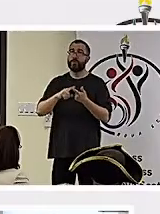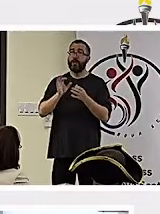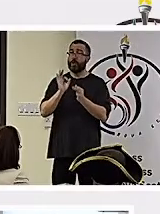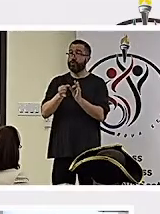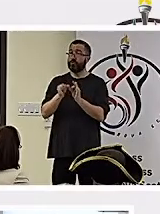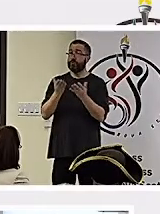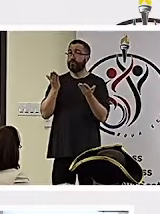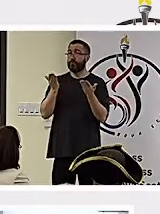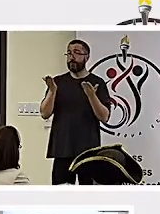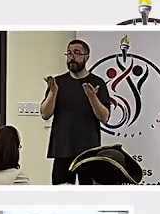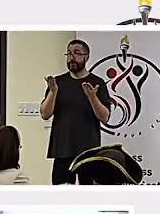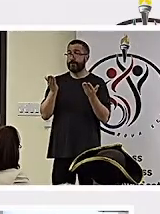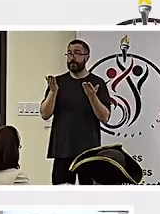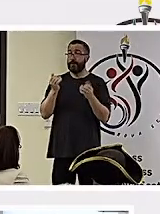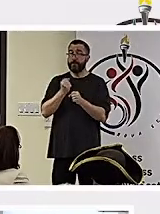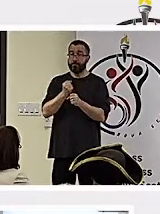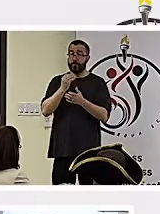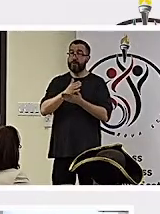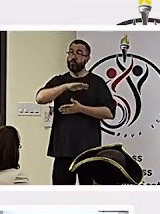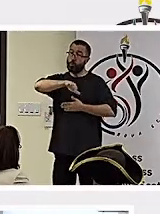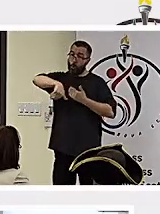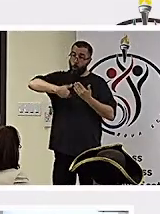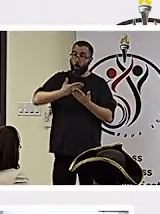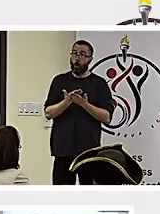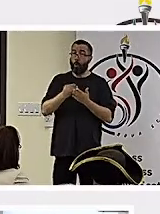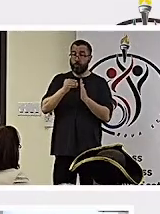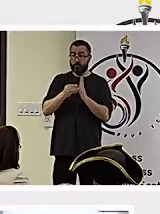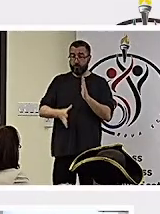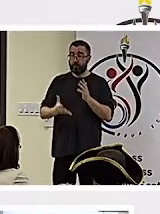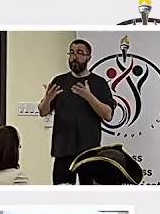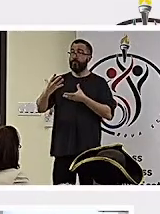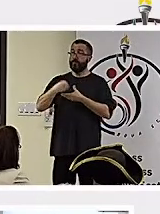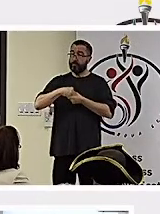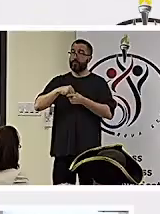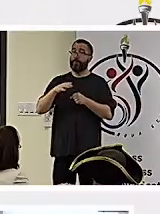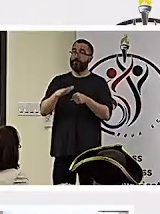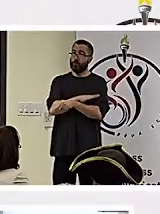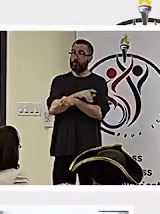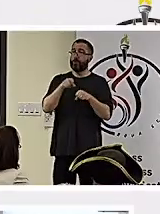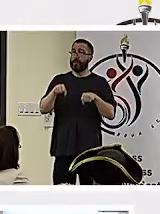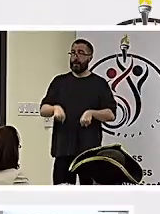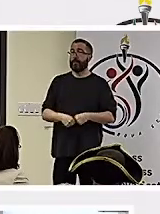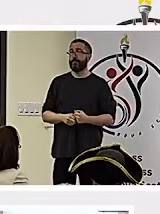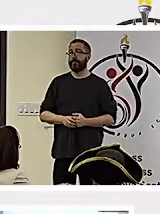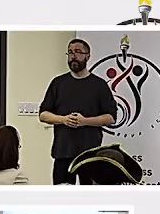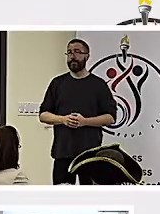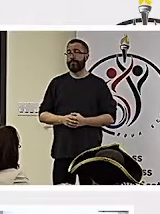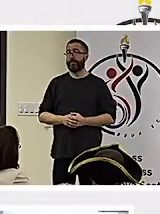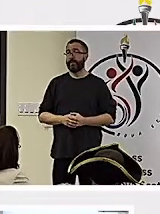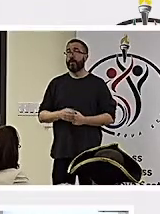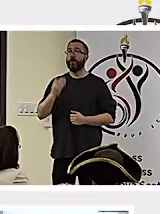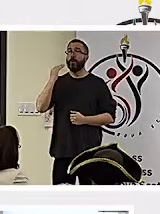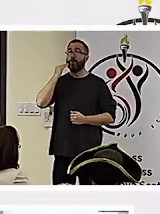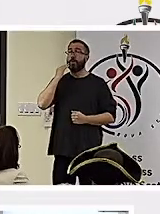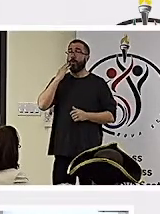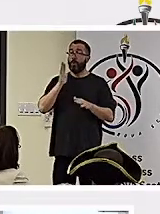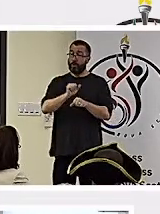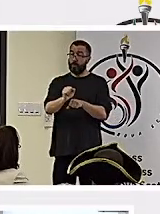help ensure every learner can fully participate in our classrooms. We know this work is